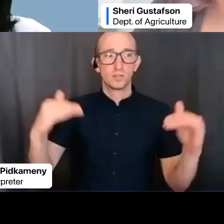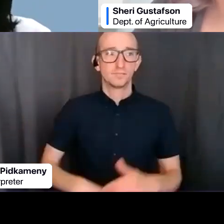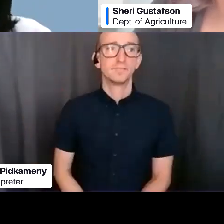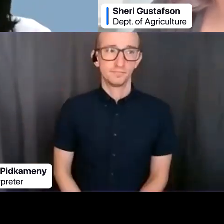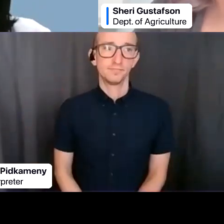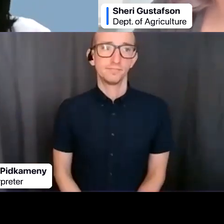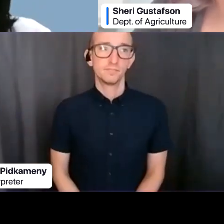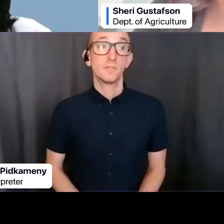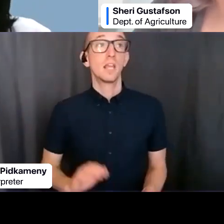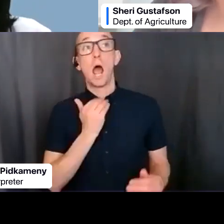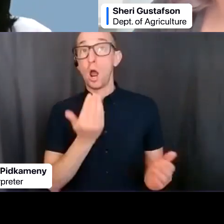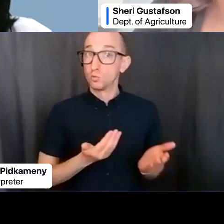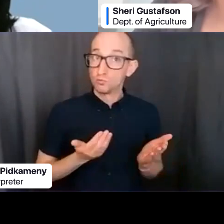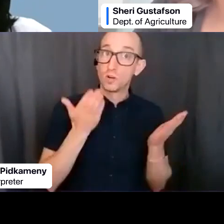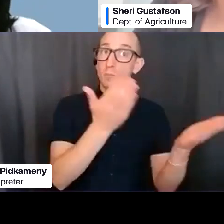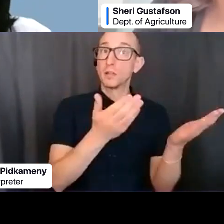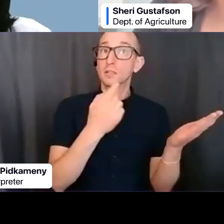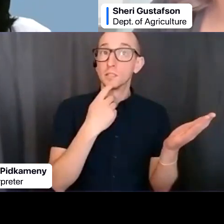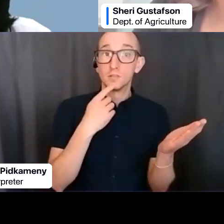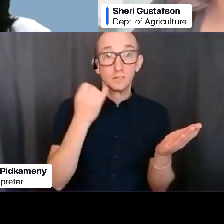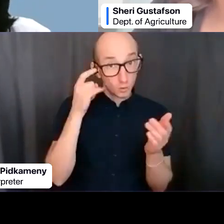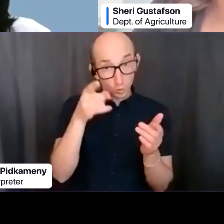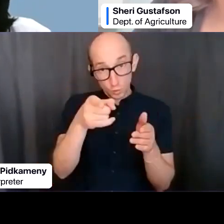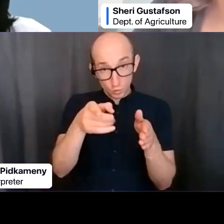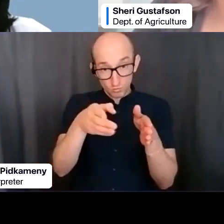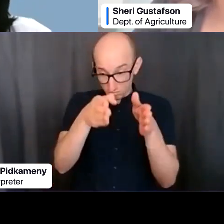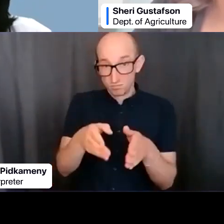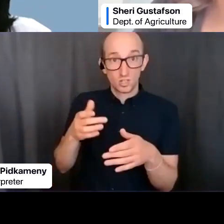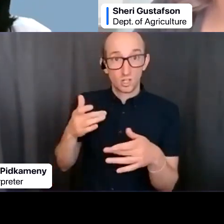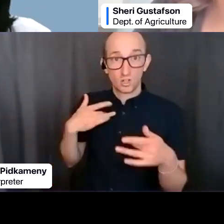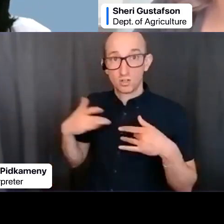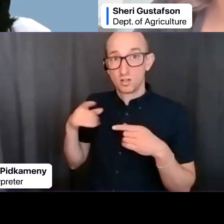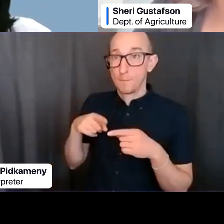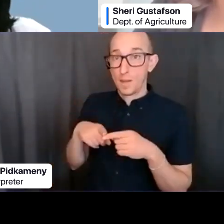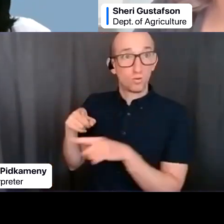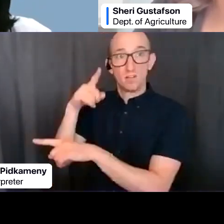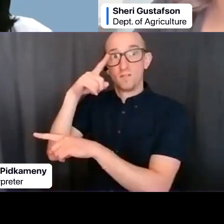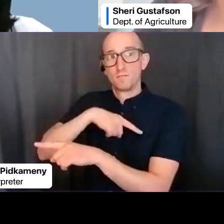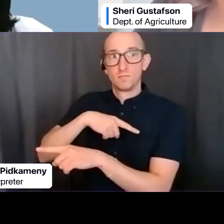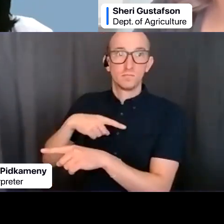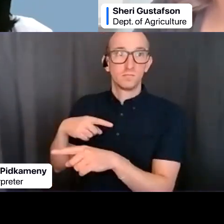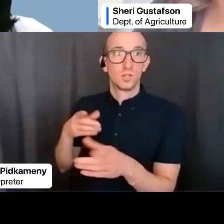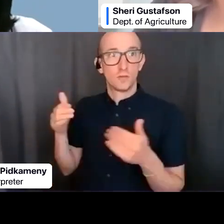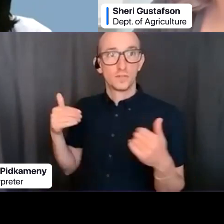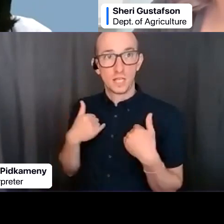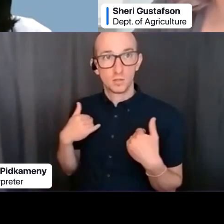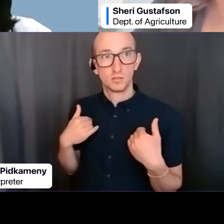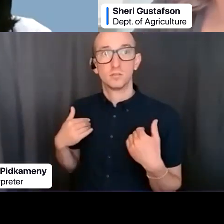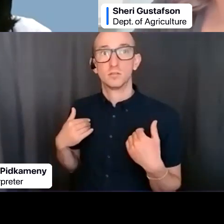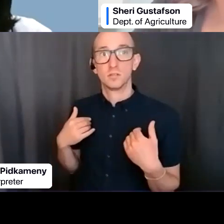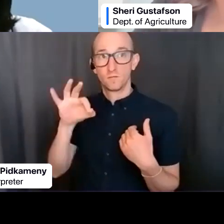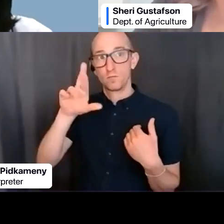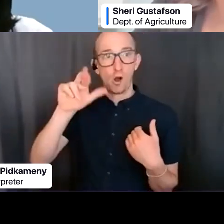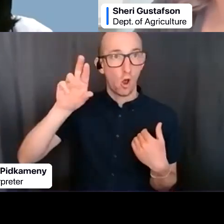our recommendation is, if you have concerns around fraudulent animals, obviously